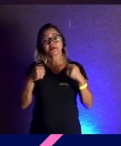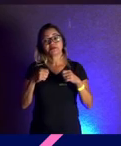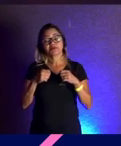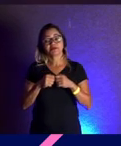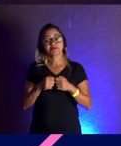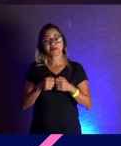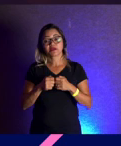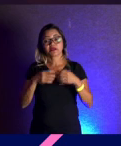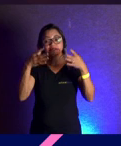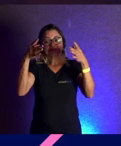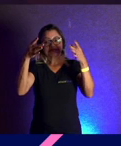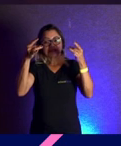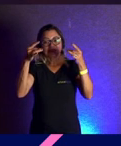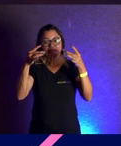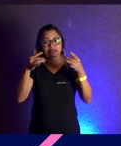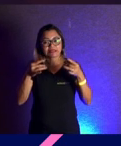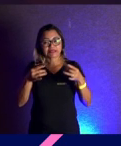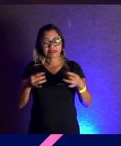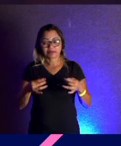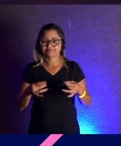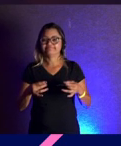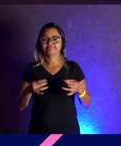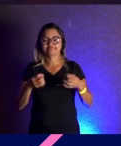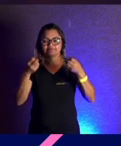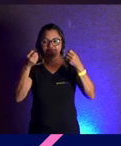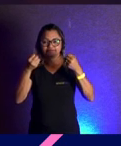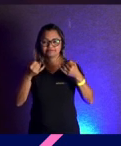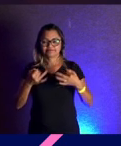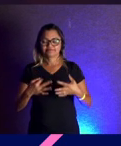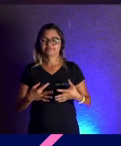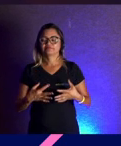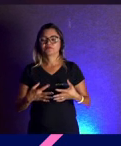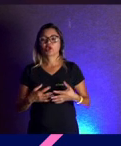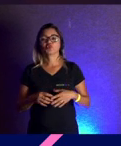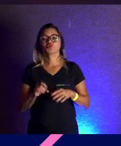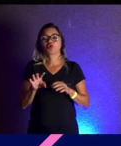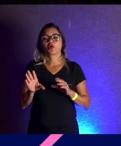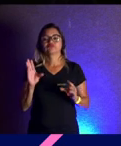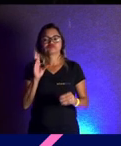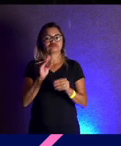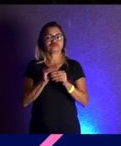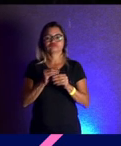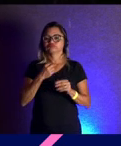something else. In fact, in my team, we refer to that as the caveat that I experience.